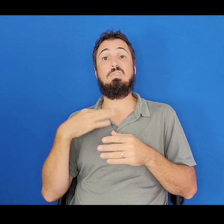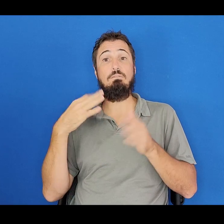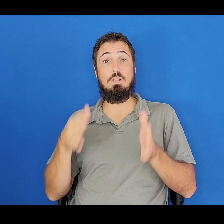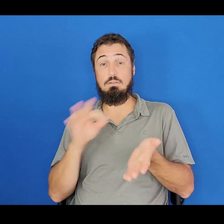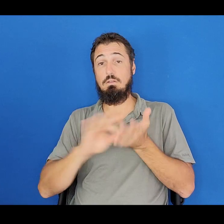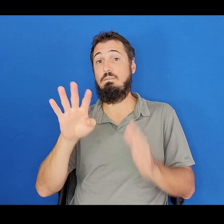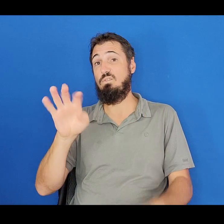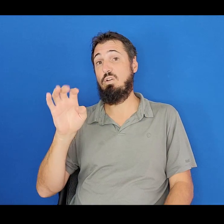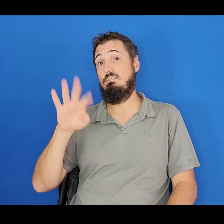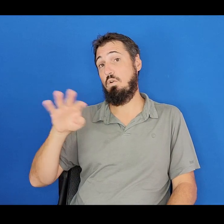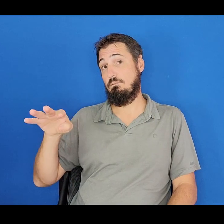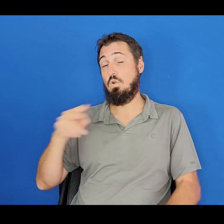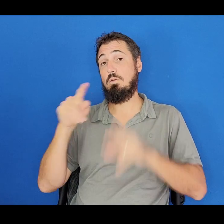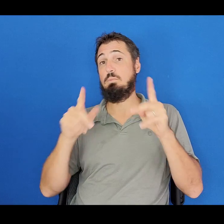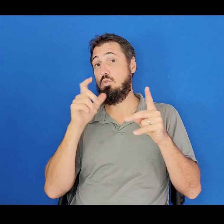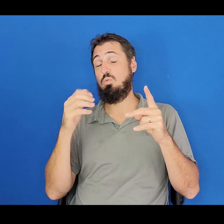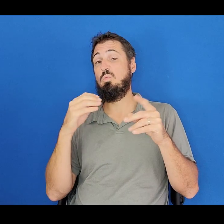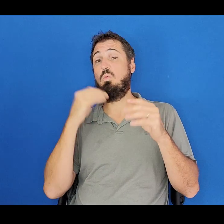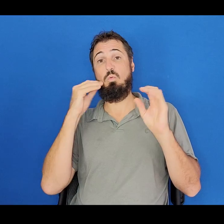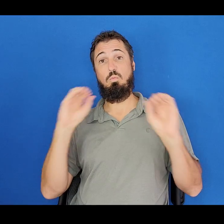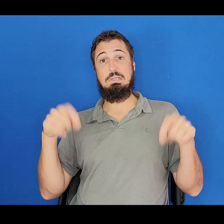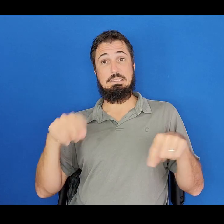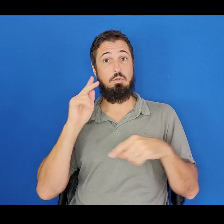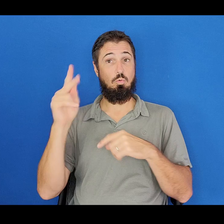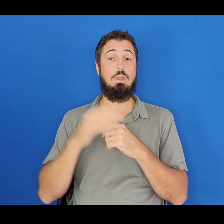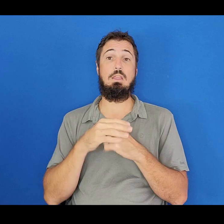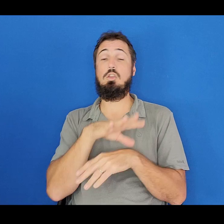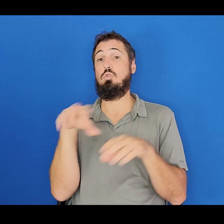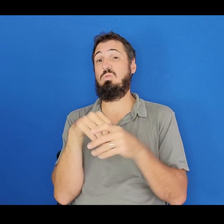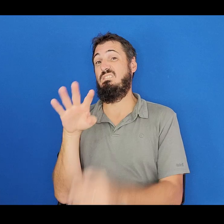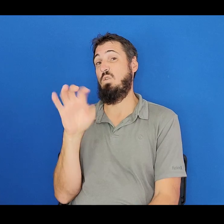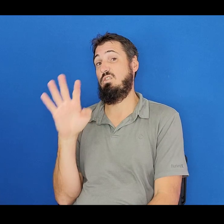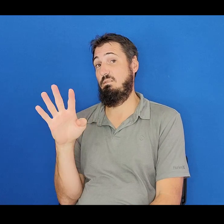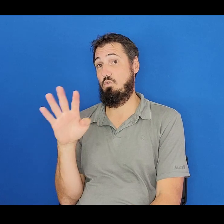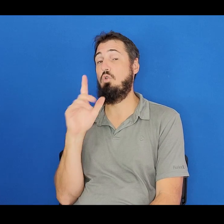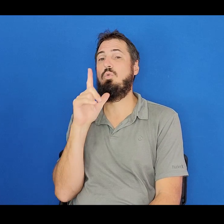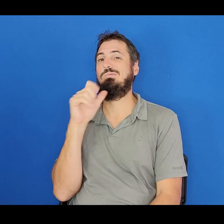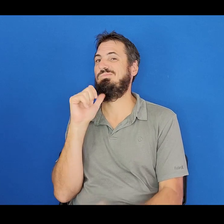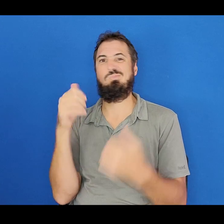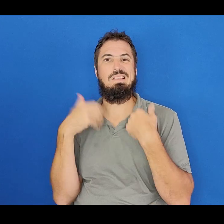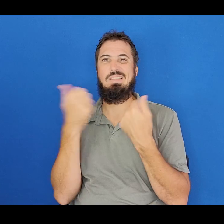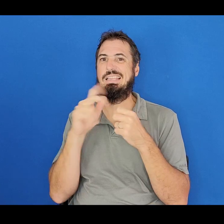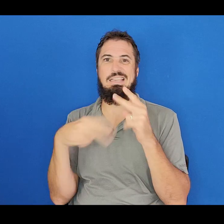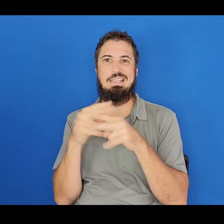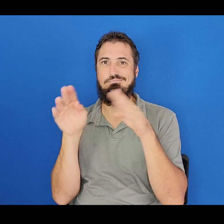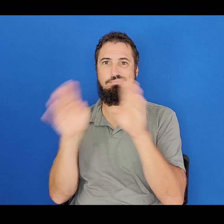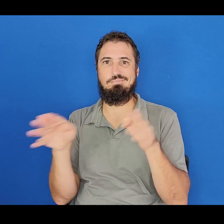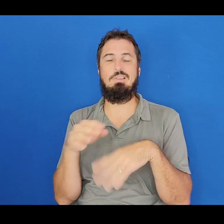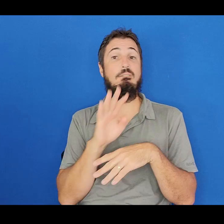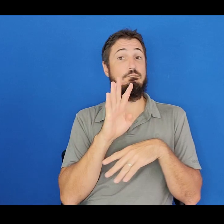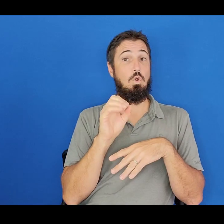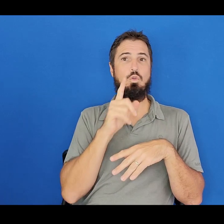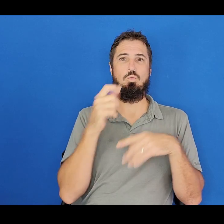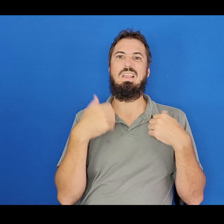of 444 homeless individuals on Kauai, including 404 who were unsheltered and 40